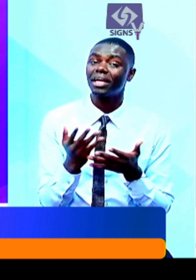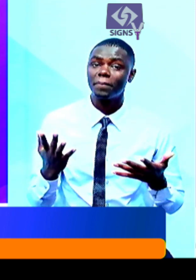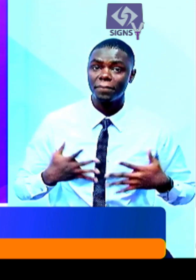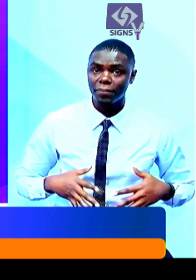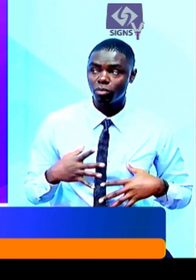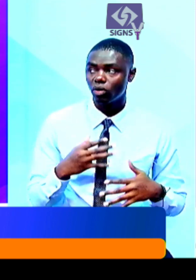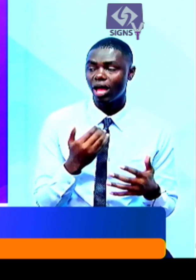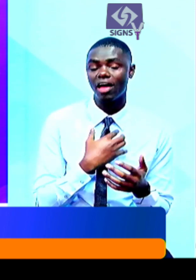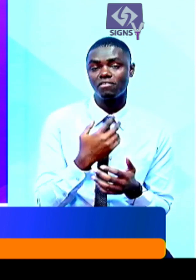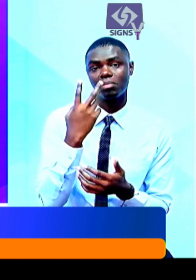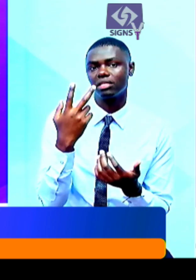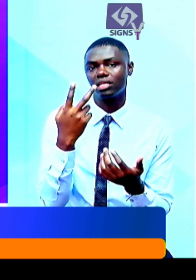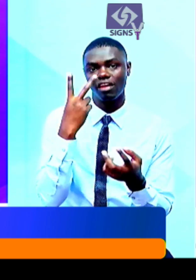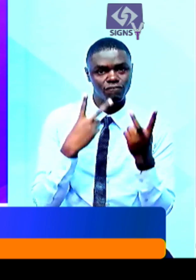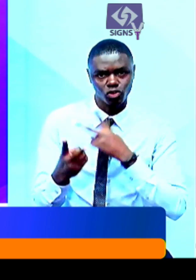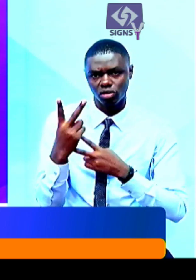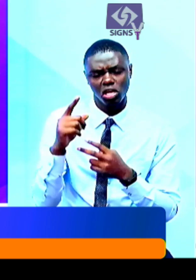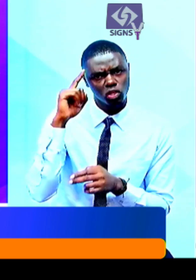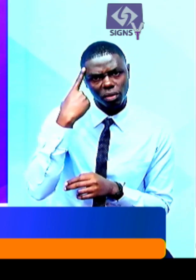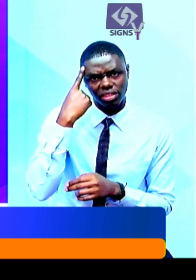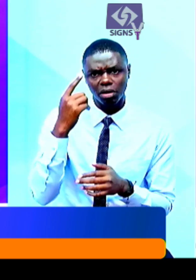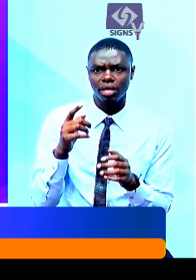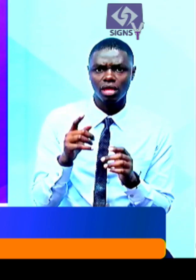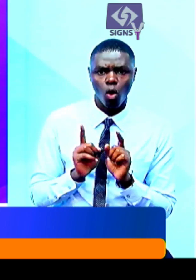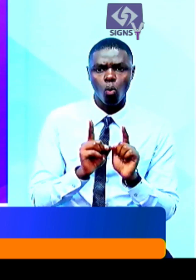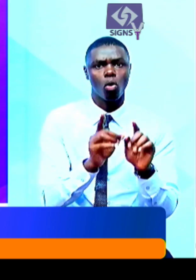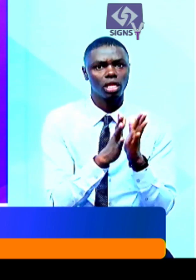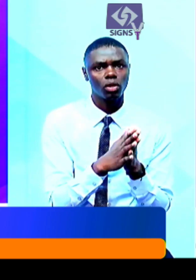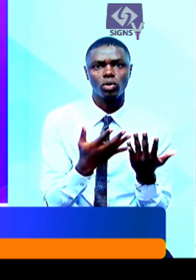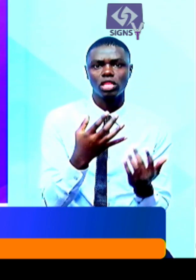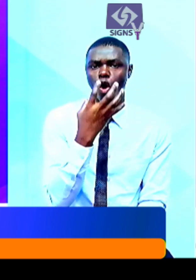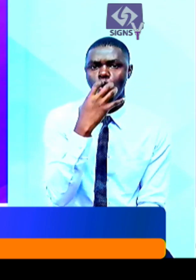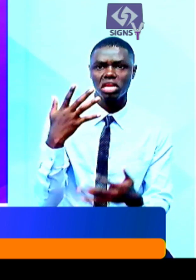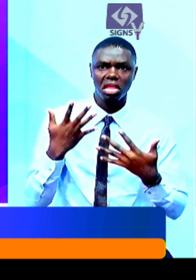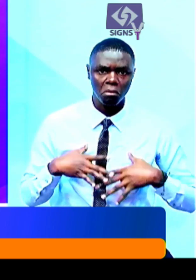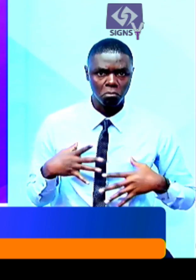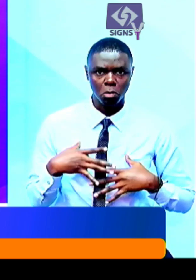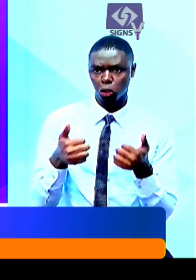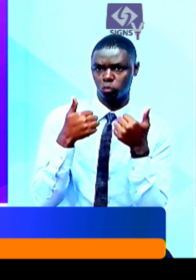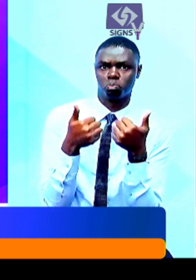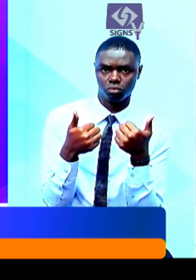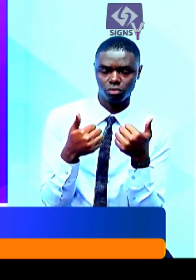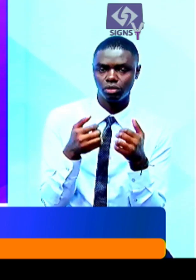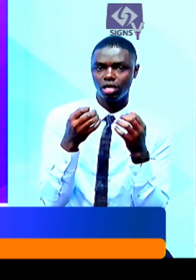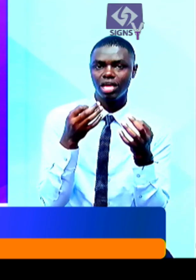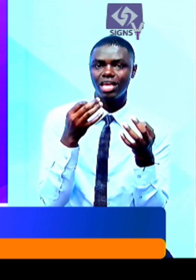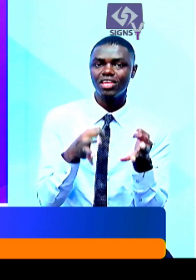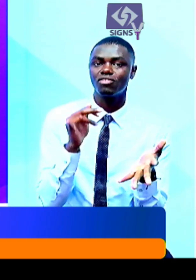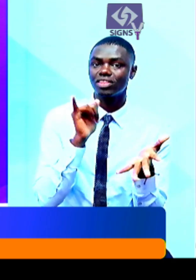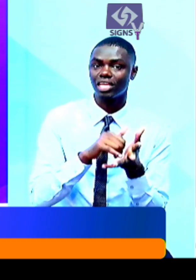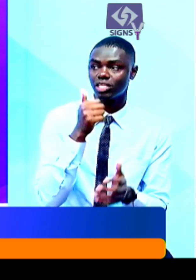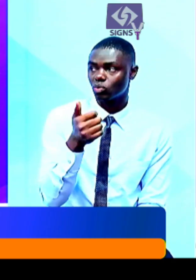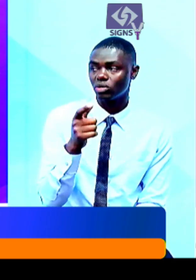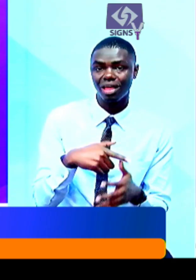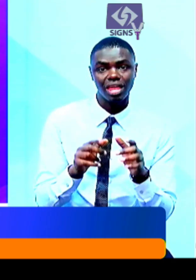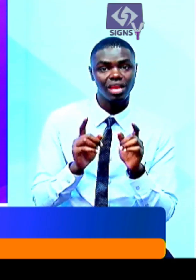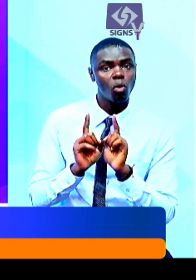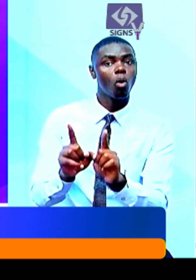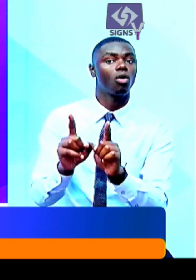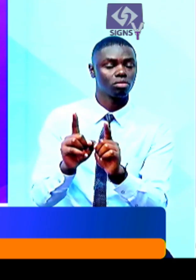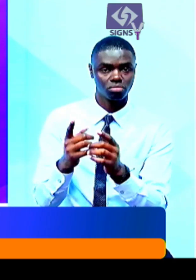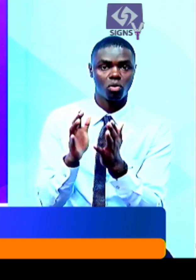of vision. You might think just walking next to these ODM people is useful. If that was useful, I could be walking next to them. But